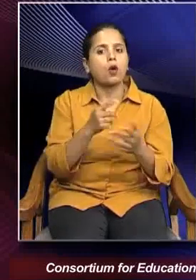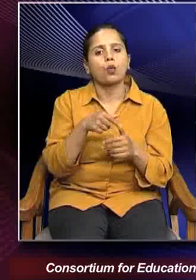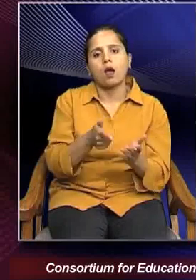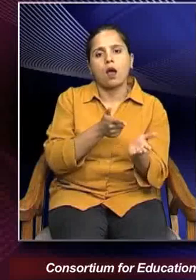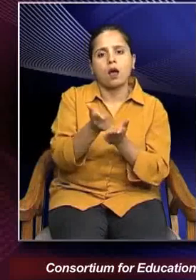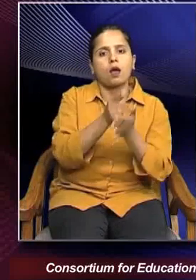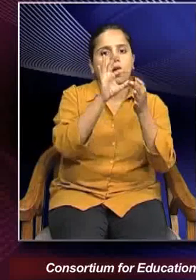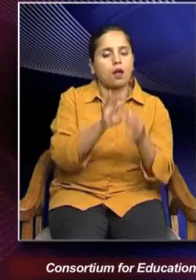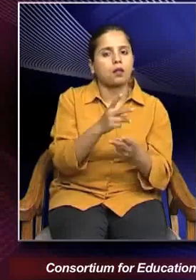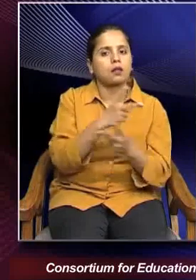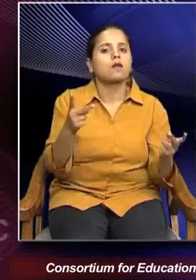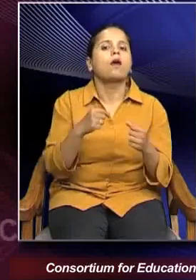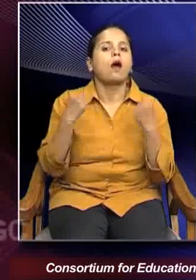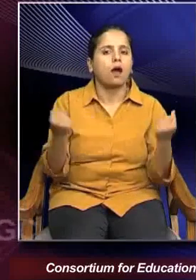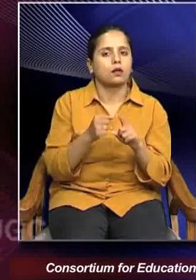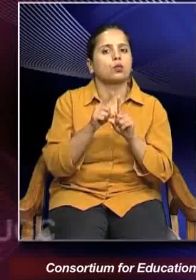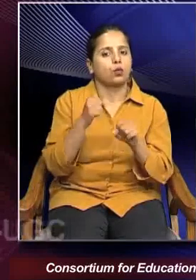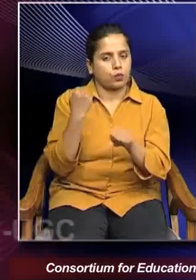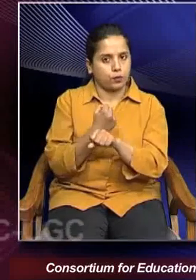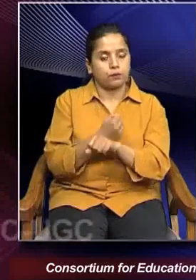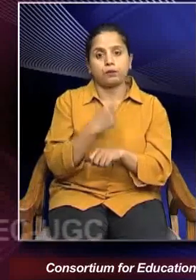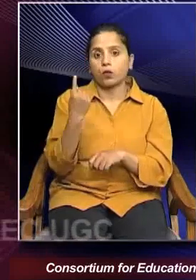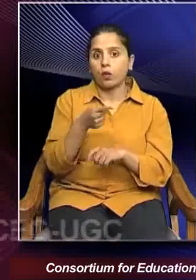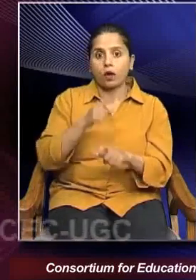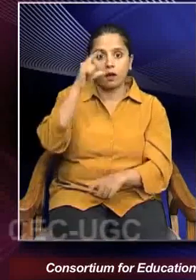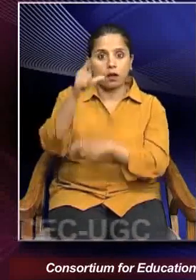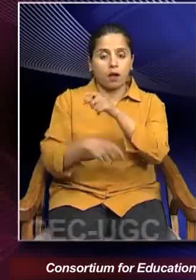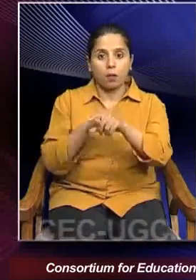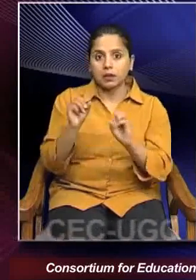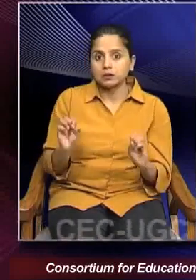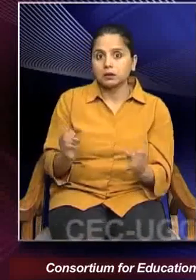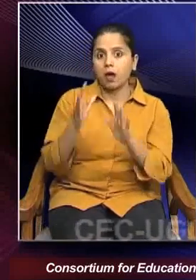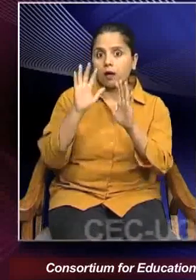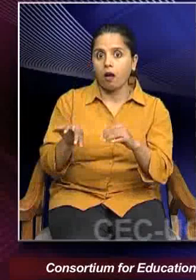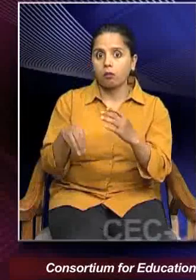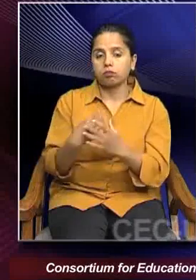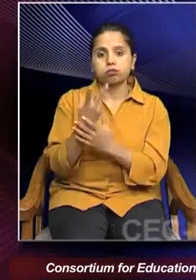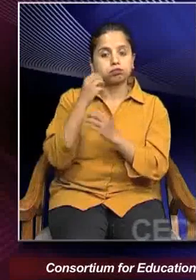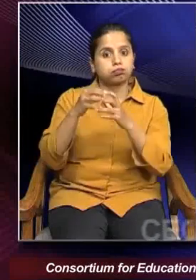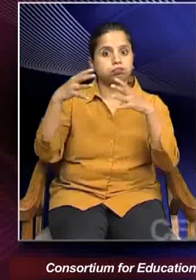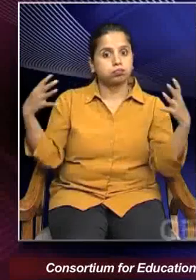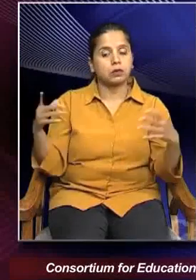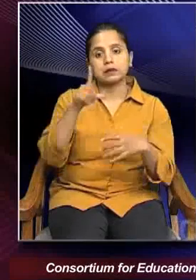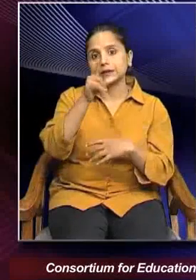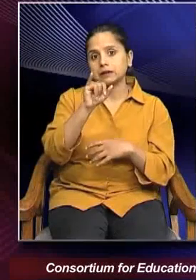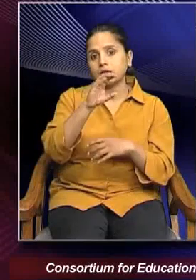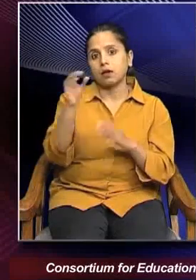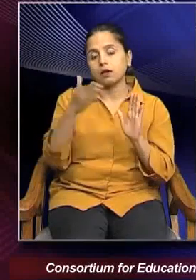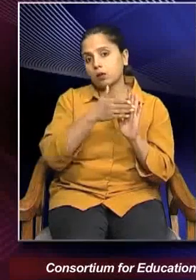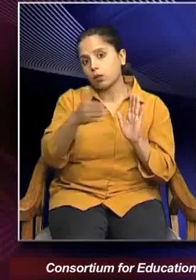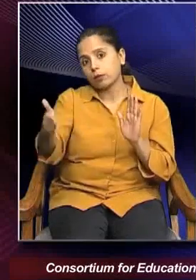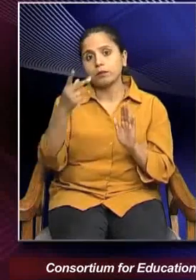allied activities. It was only after the advent of the industrial revolution post 1600 that there